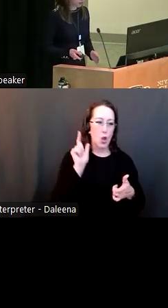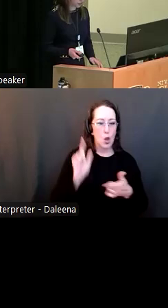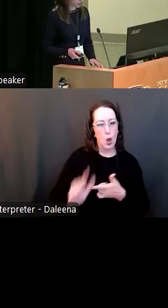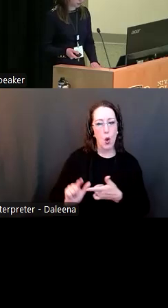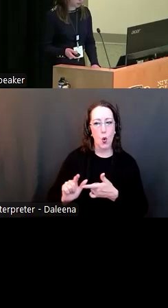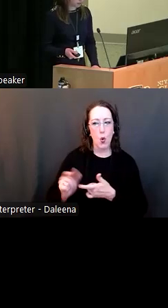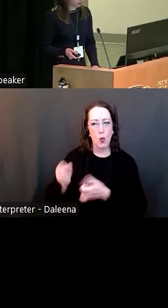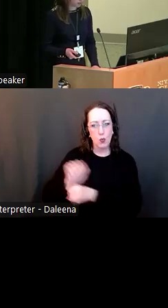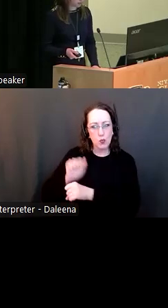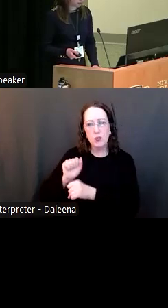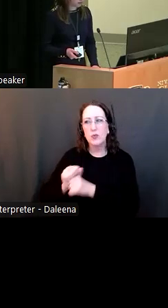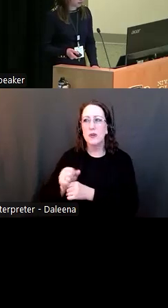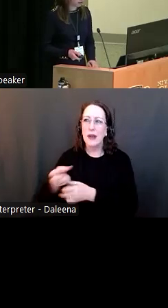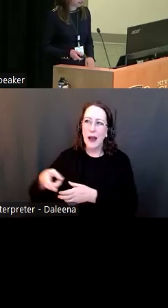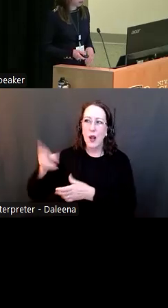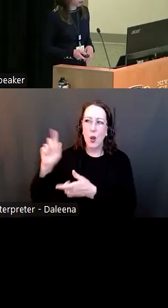high payoff version.